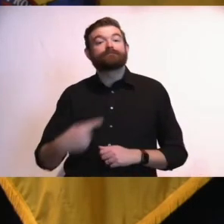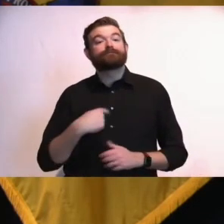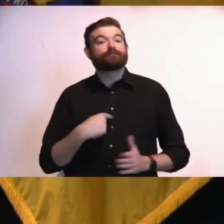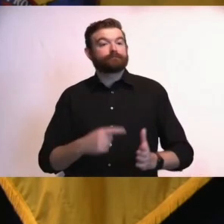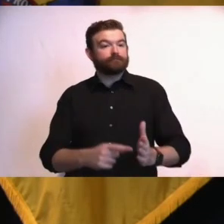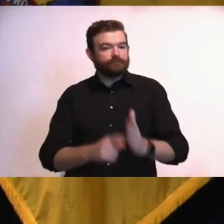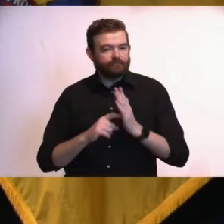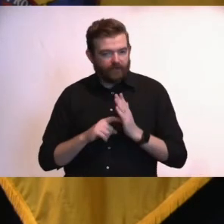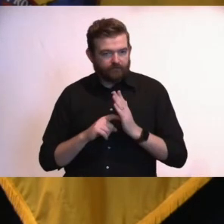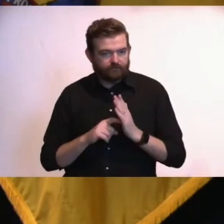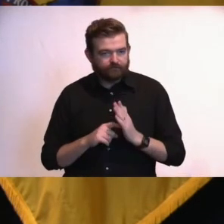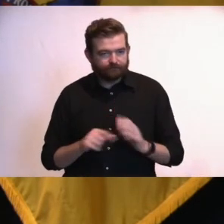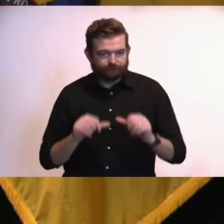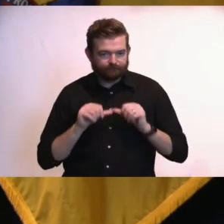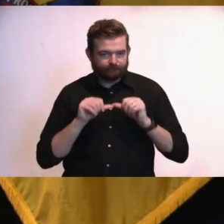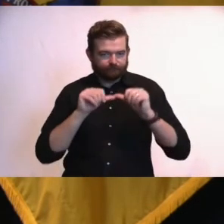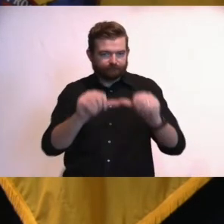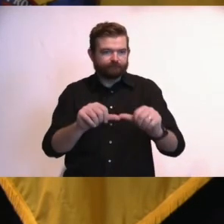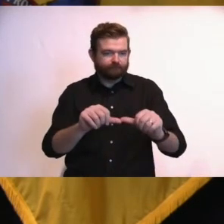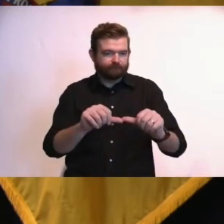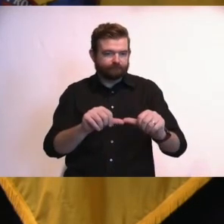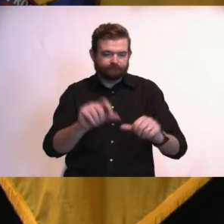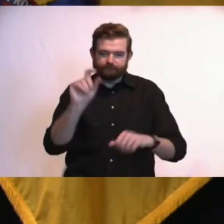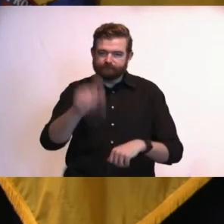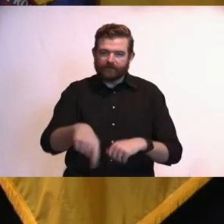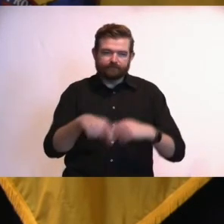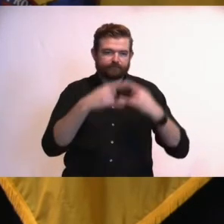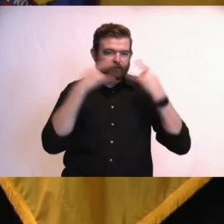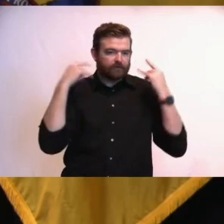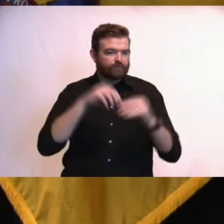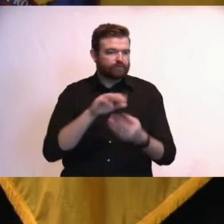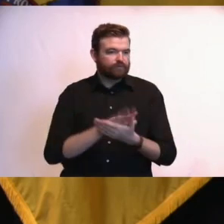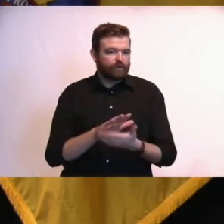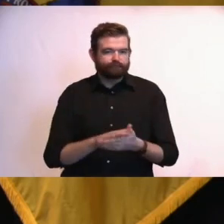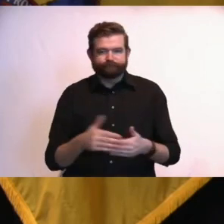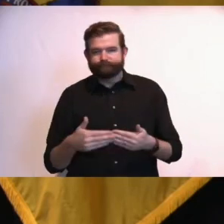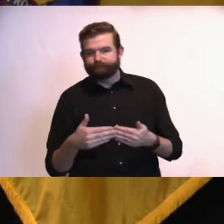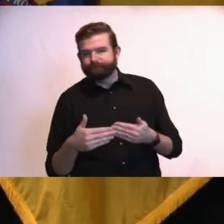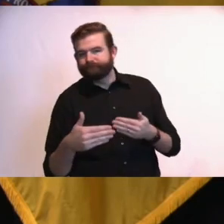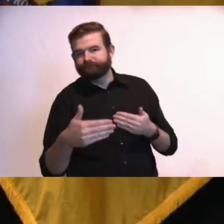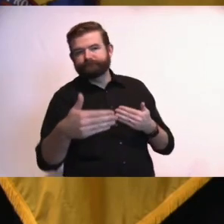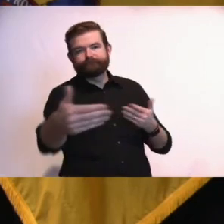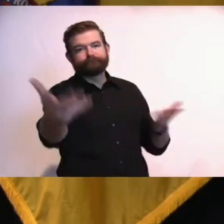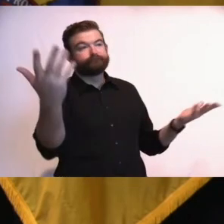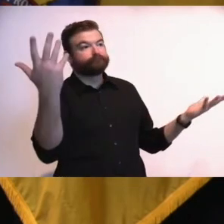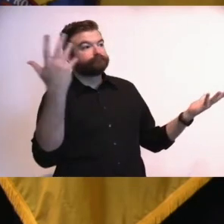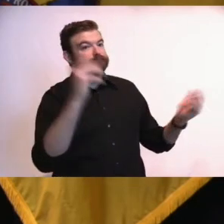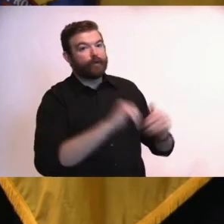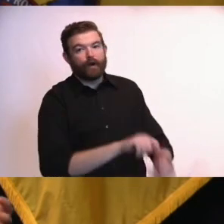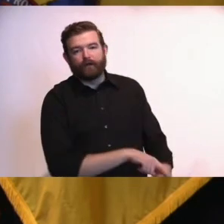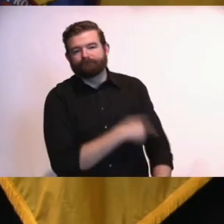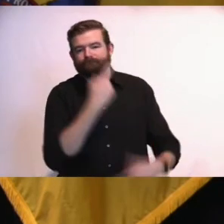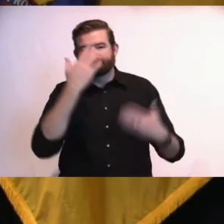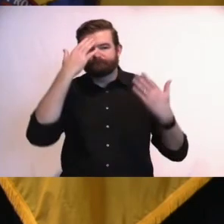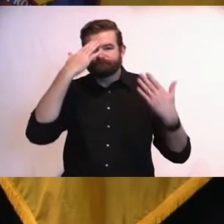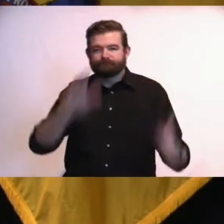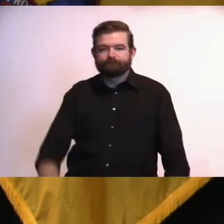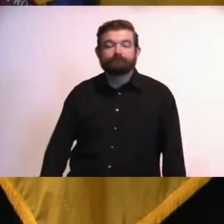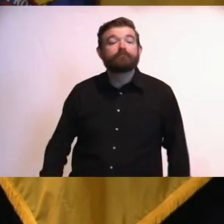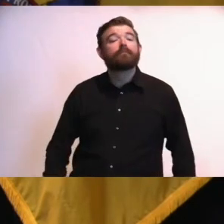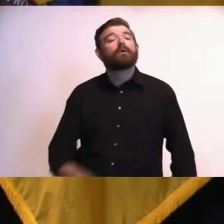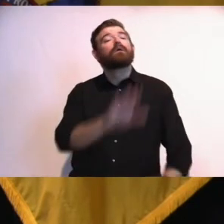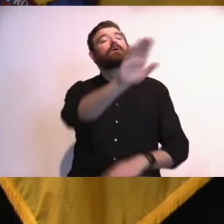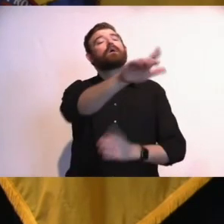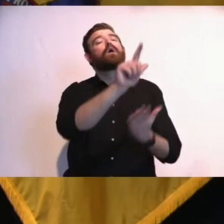place for some amount of time longer. All of these, in parallel, will correct me if I'm wrong, the whole range of